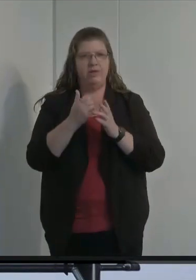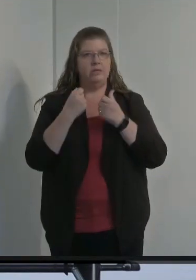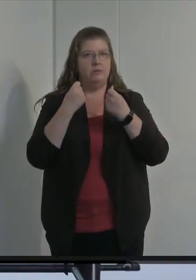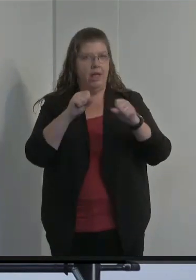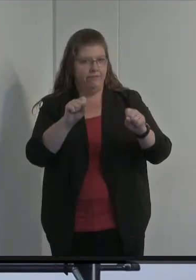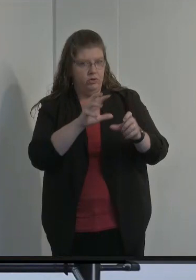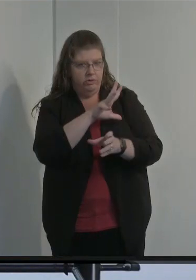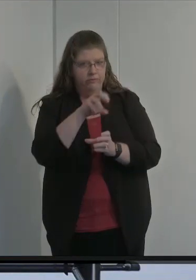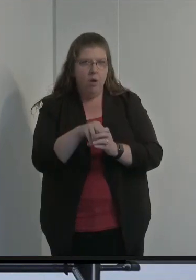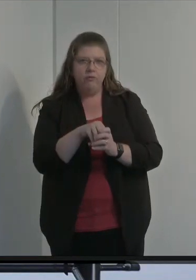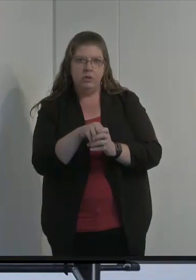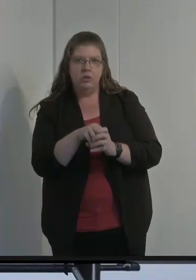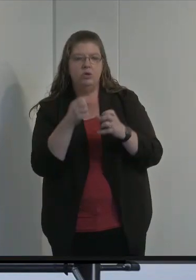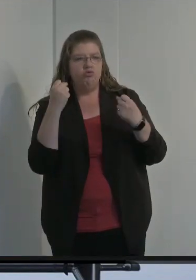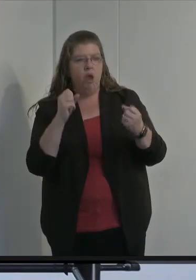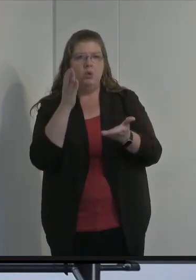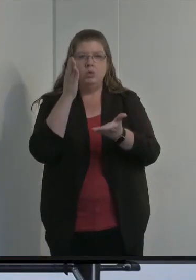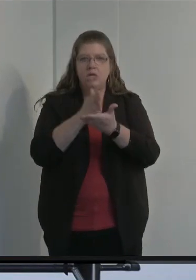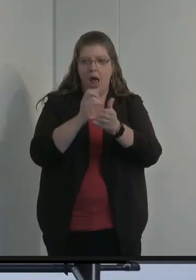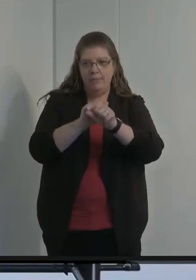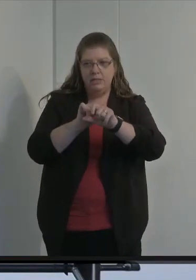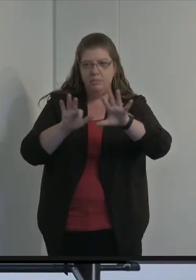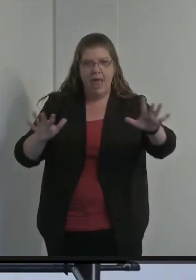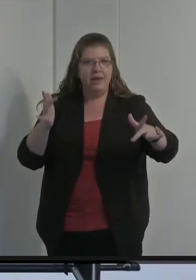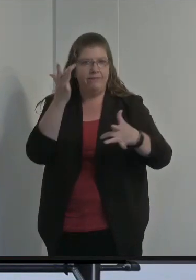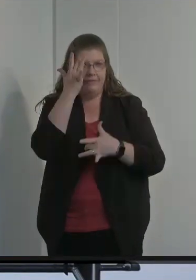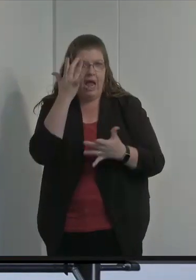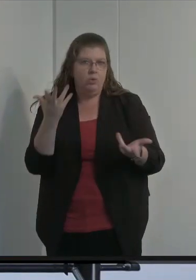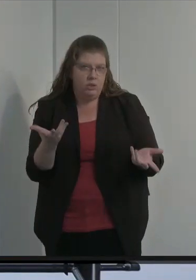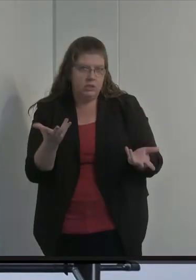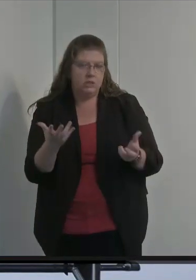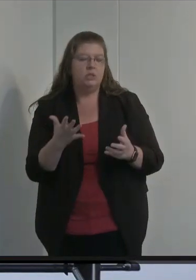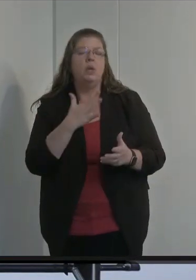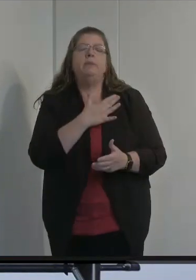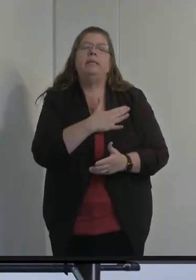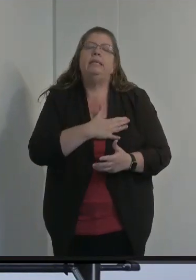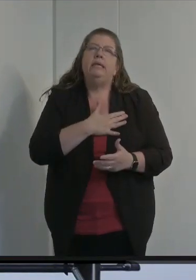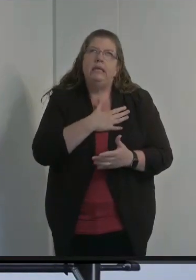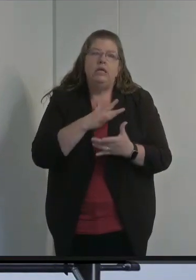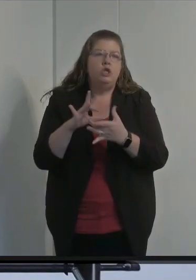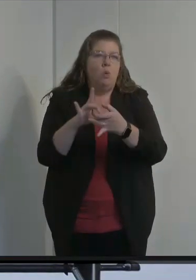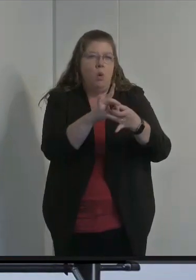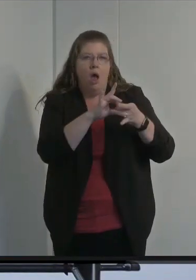be engaged in to stop the spread of the virus. And so please